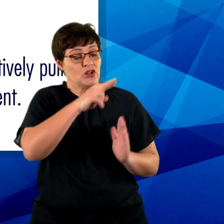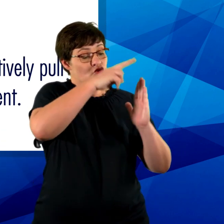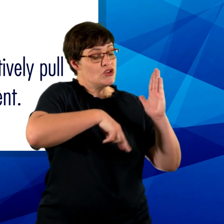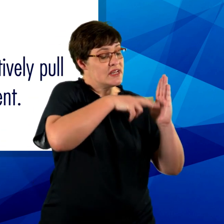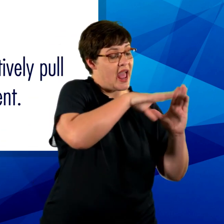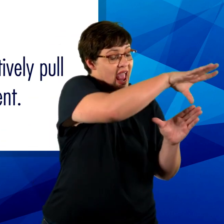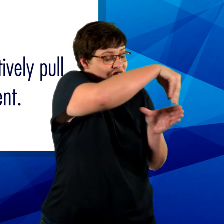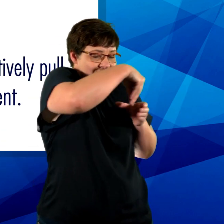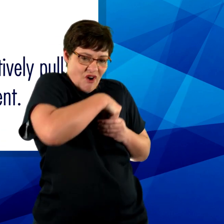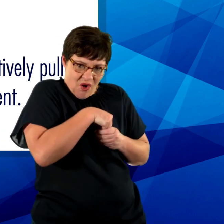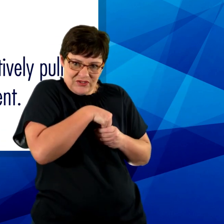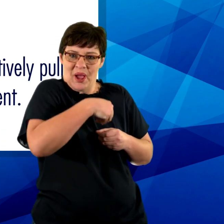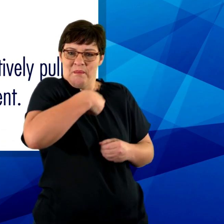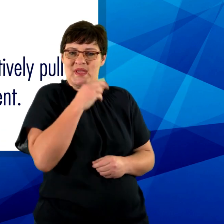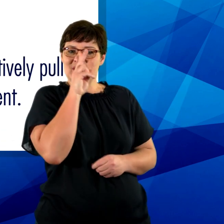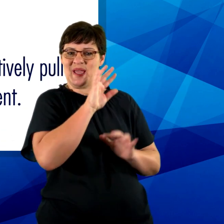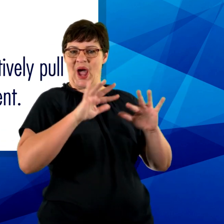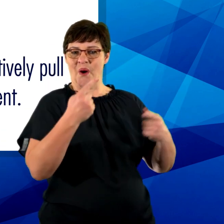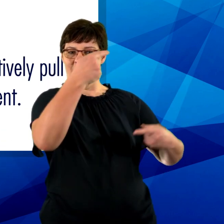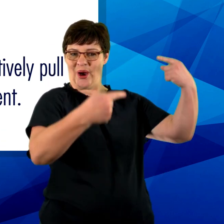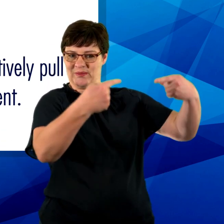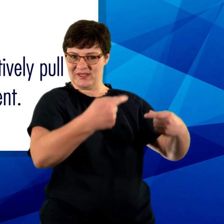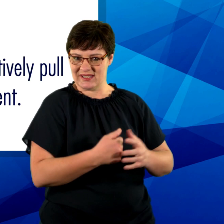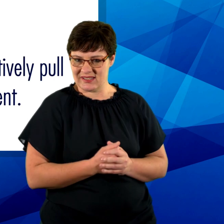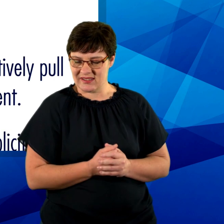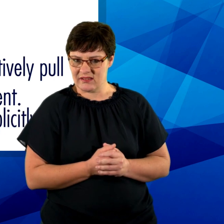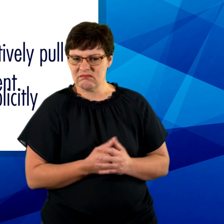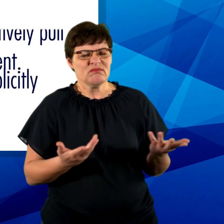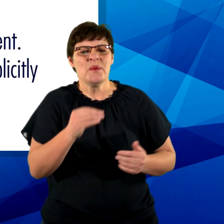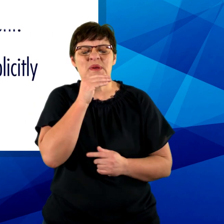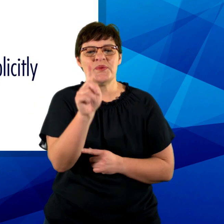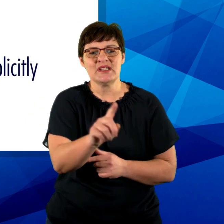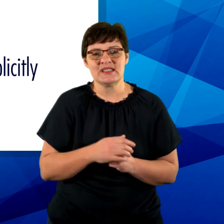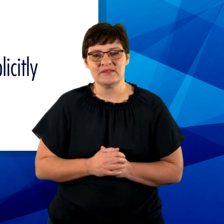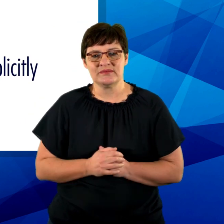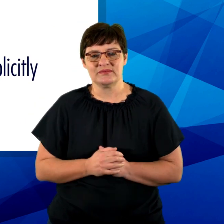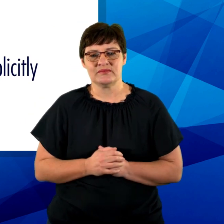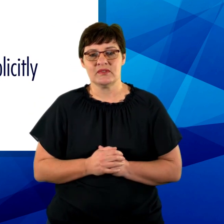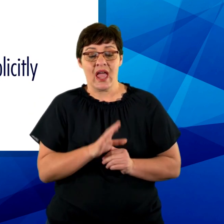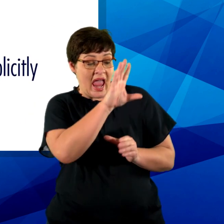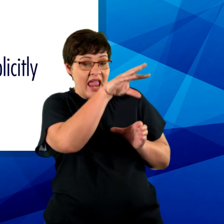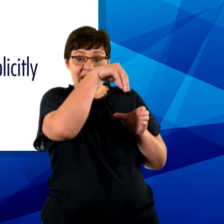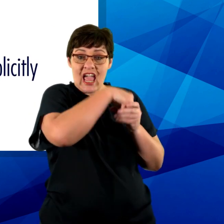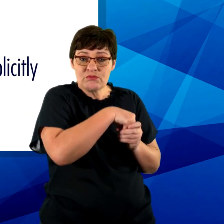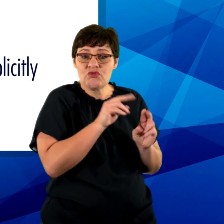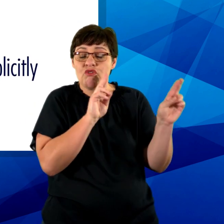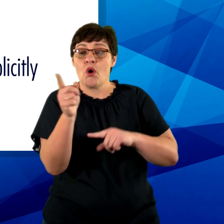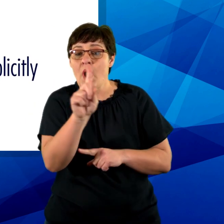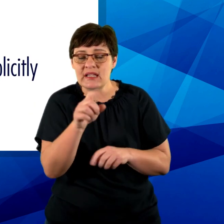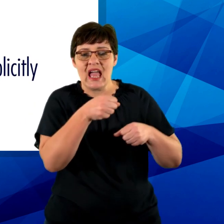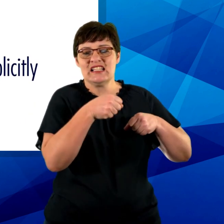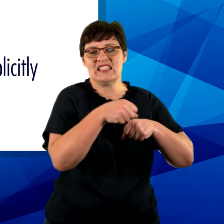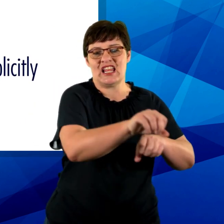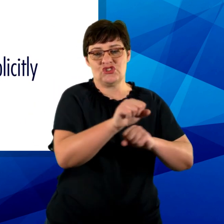along or position them in relation to the argument. In other words, engagement refers to strategies